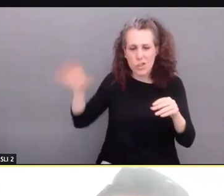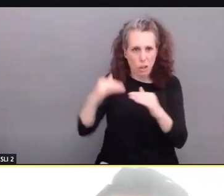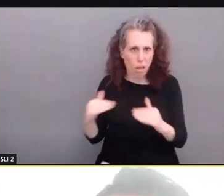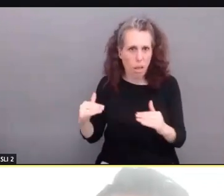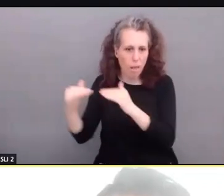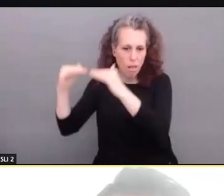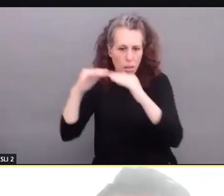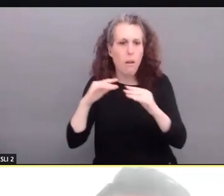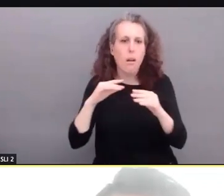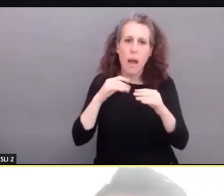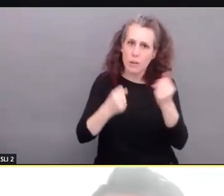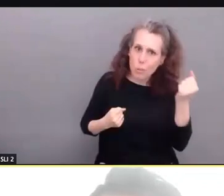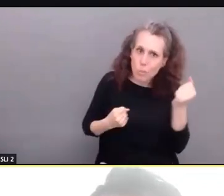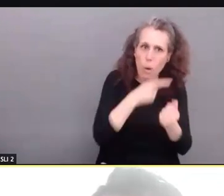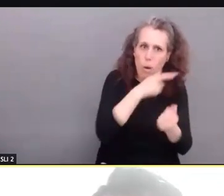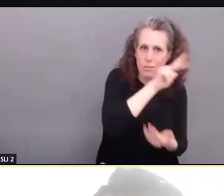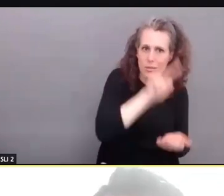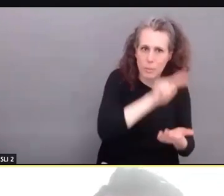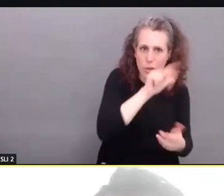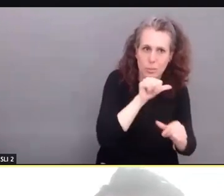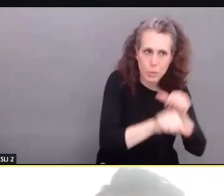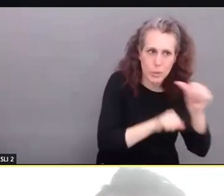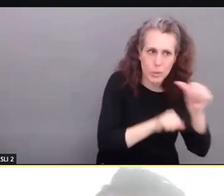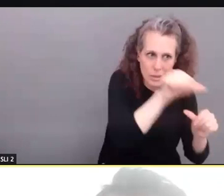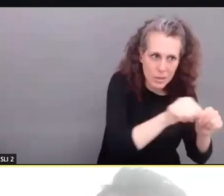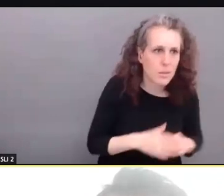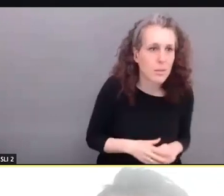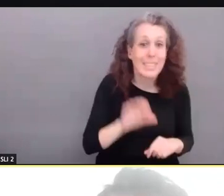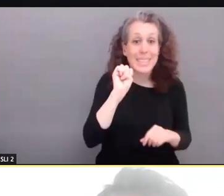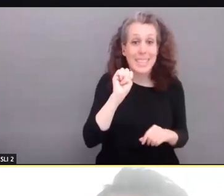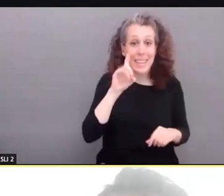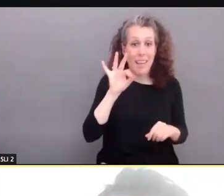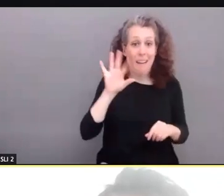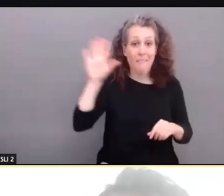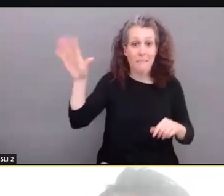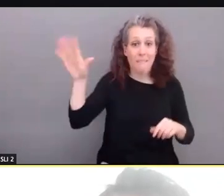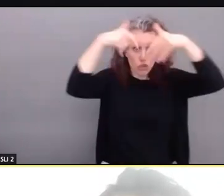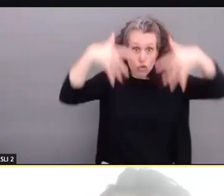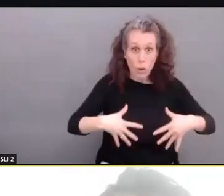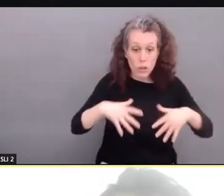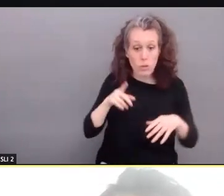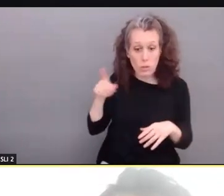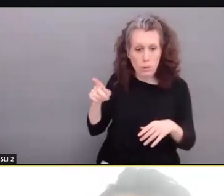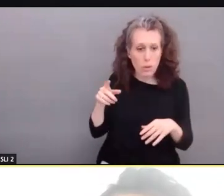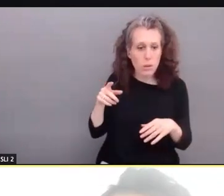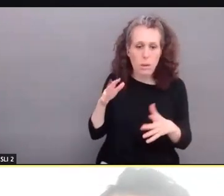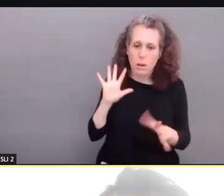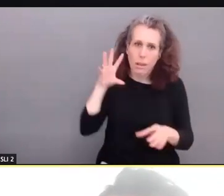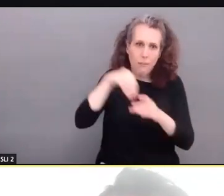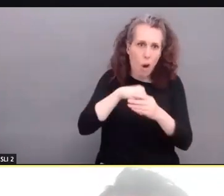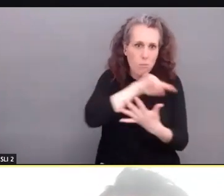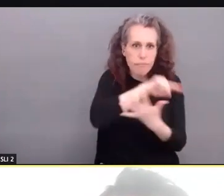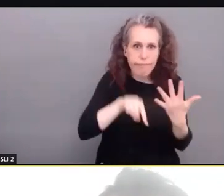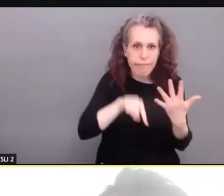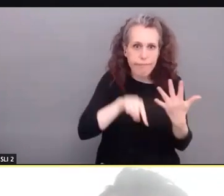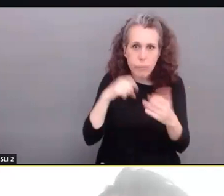the adoption process. And the structures at EDF that we involve in all this work is